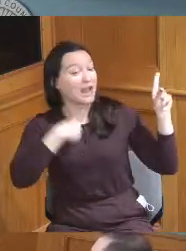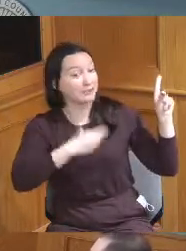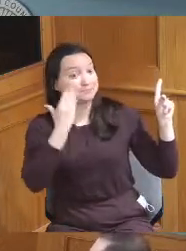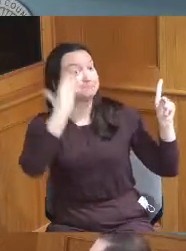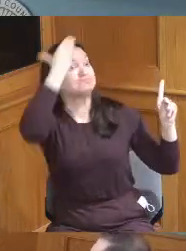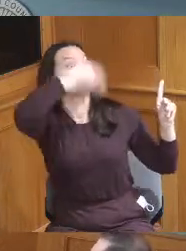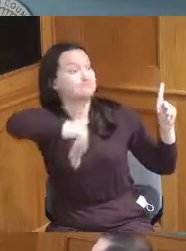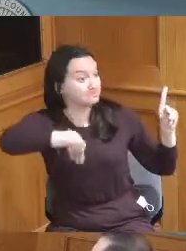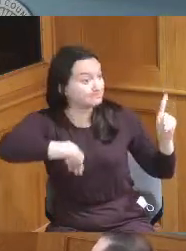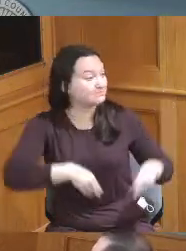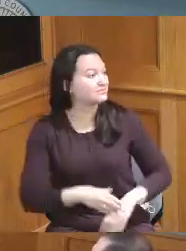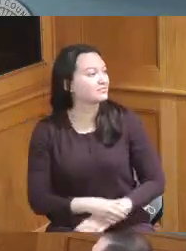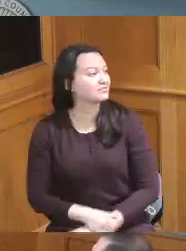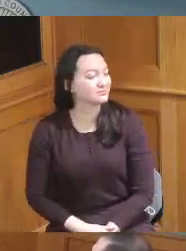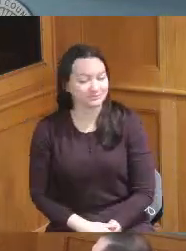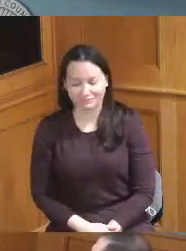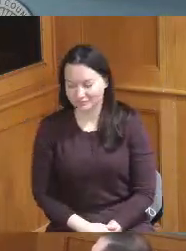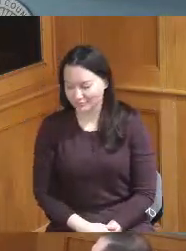All right. Vice Mayor.